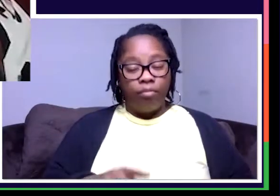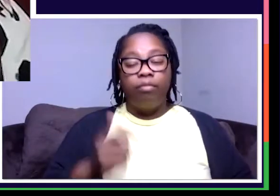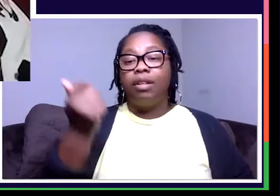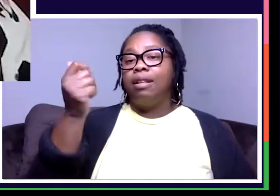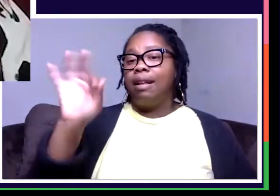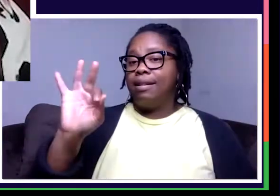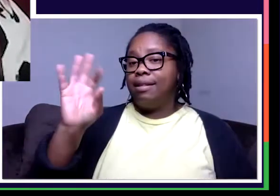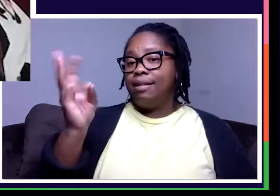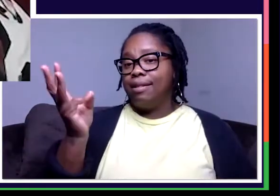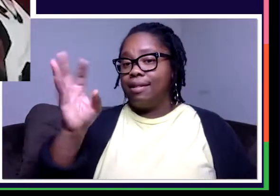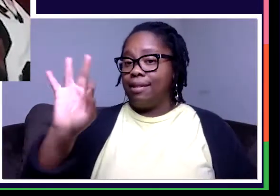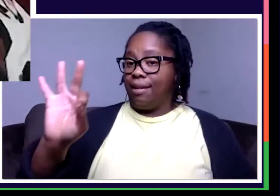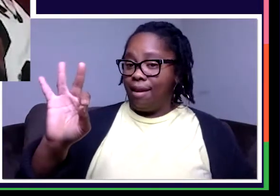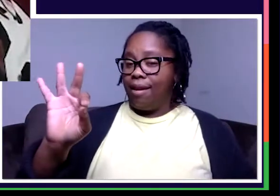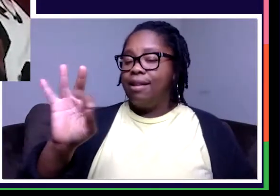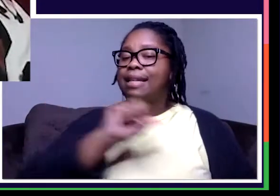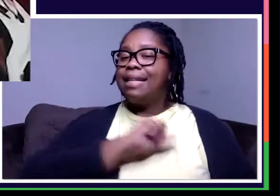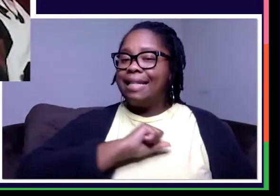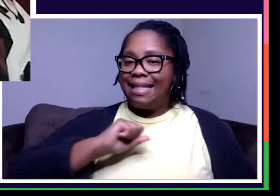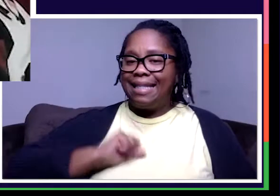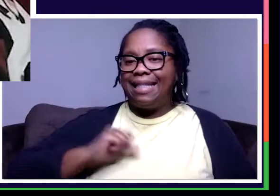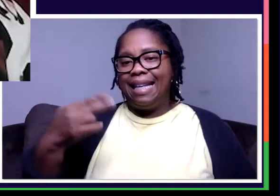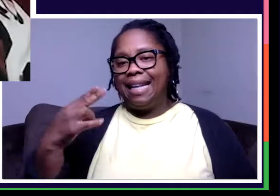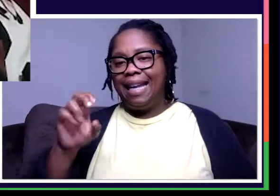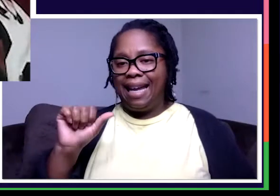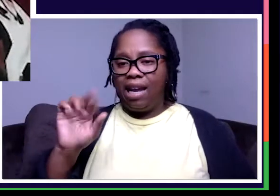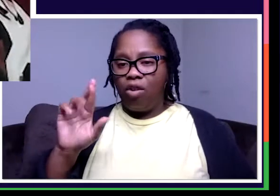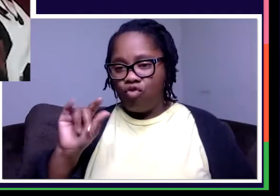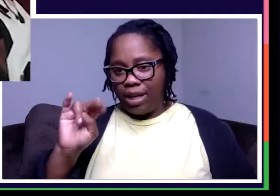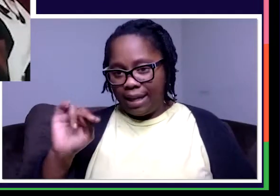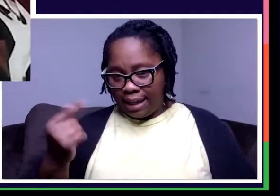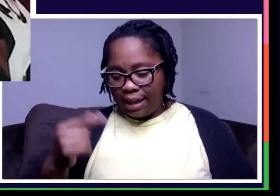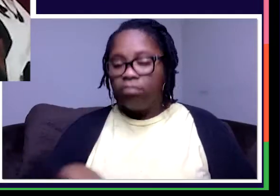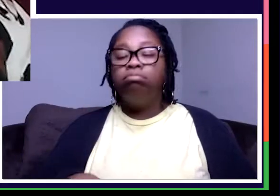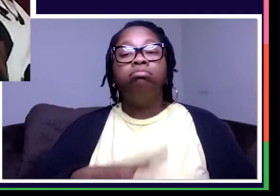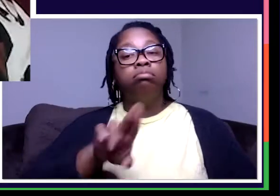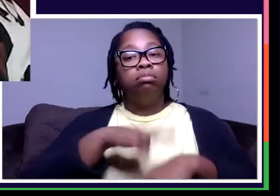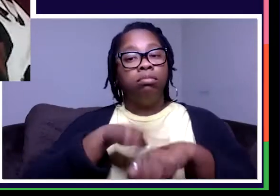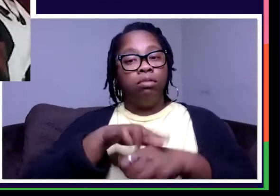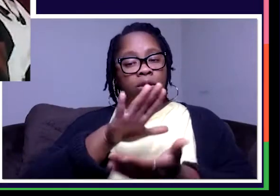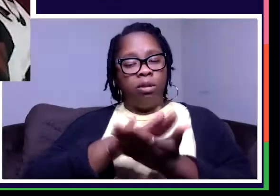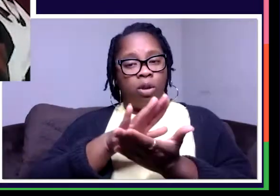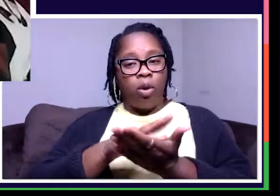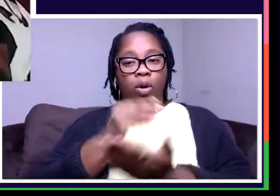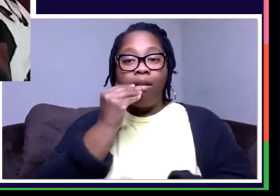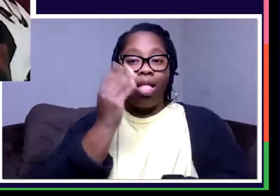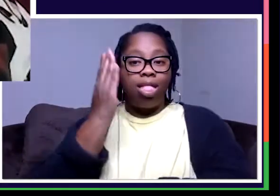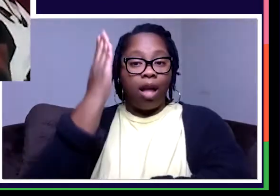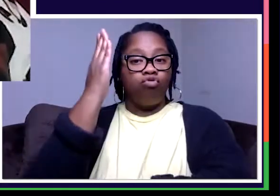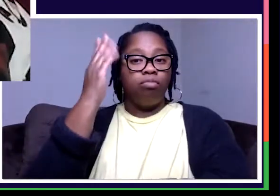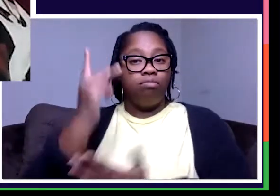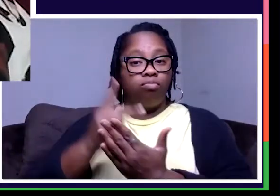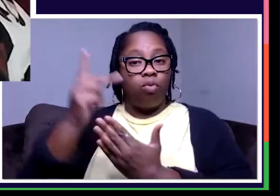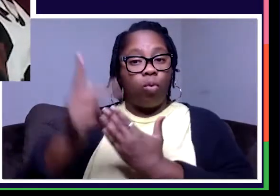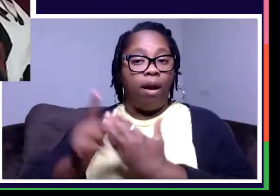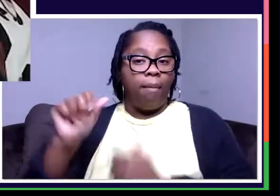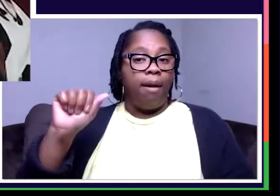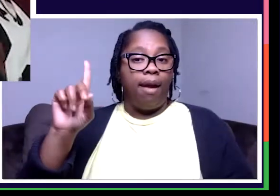in 1969, a Senate hearing, the National School Lunch